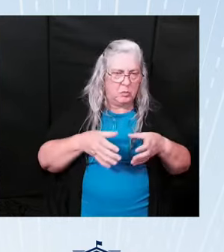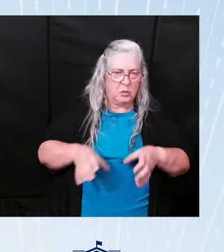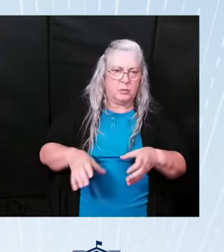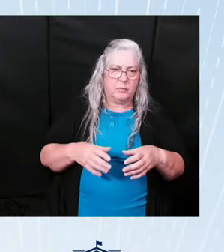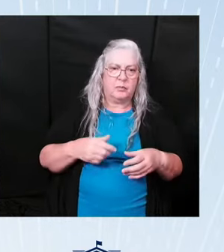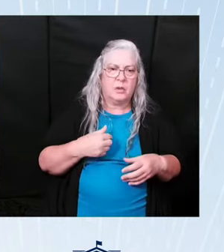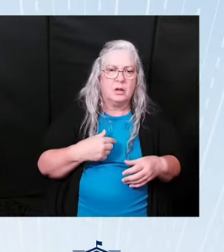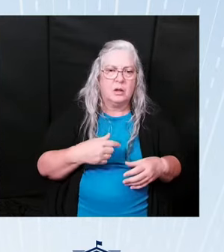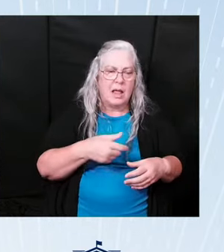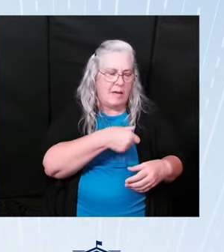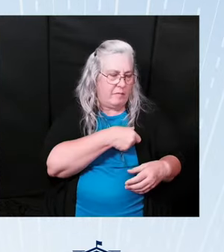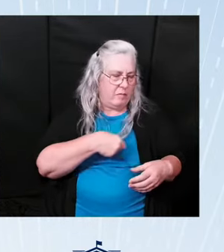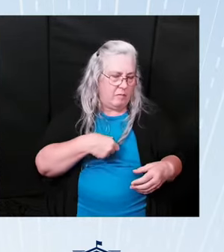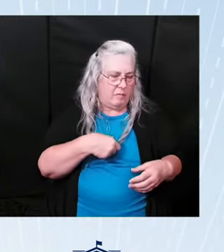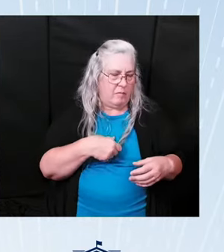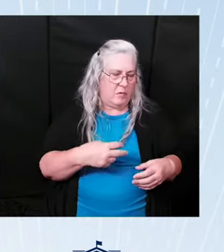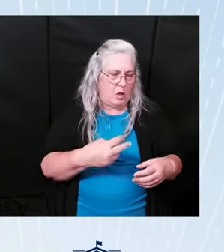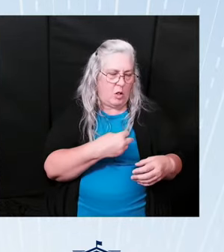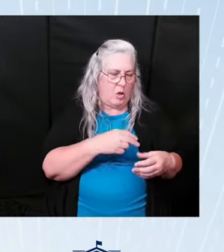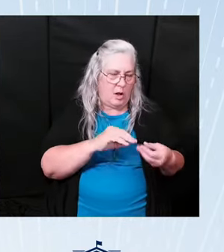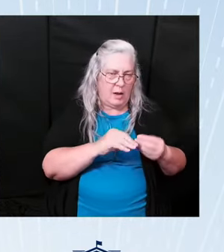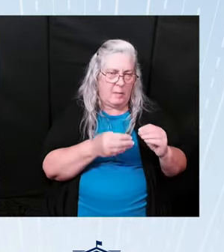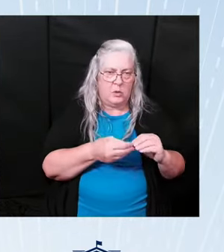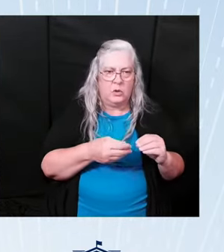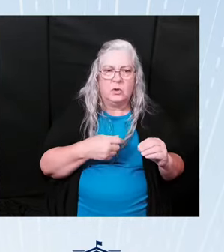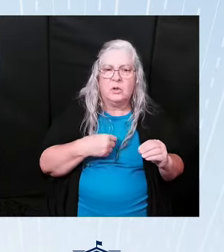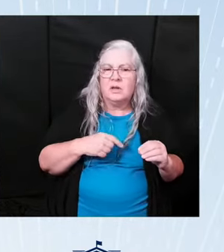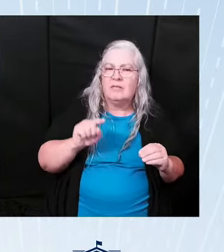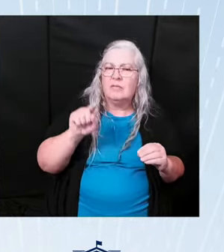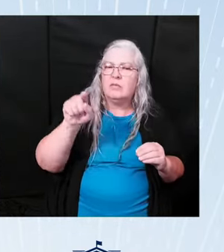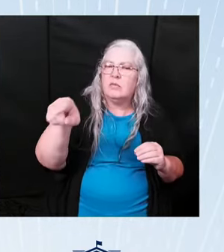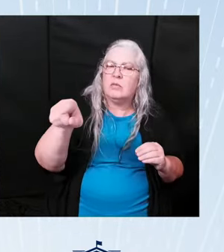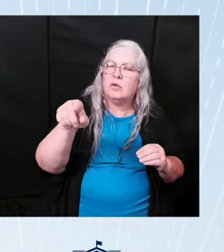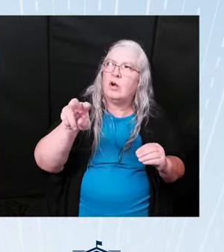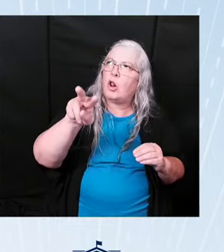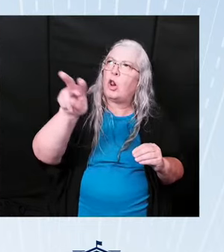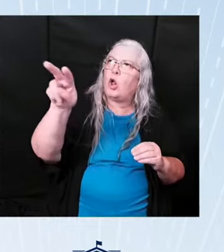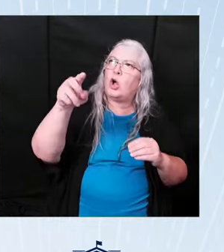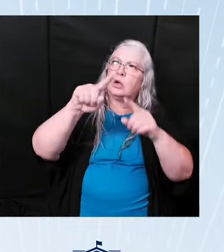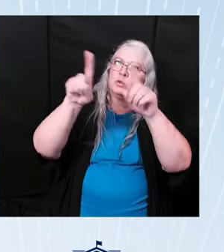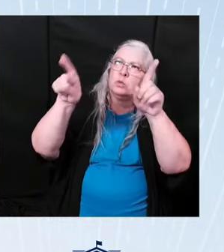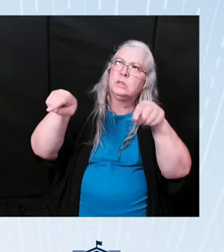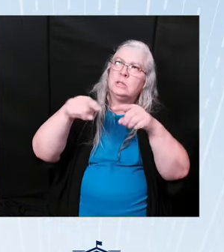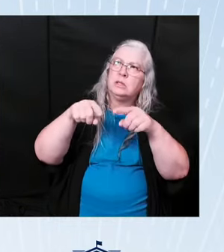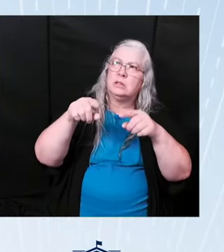using that you can match sort of your roundtable number to the room that you're going into.